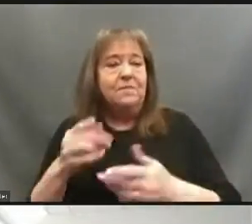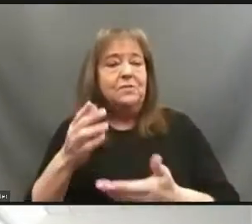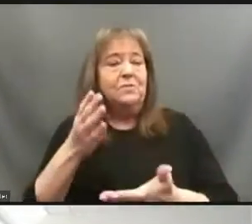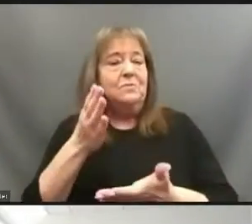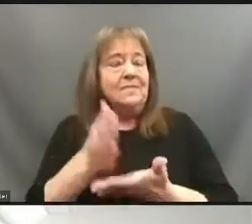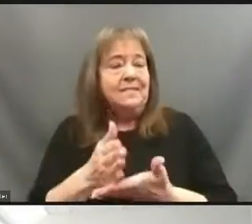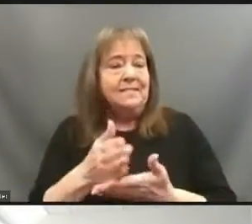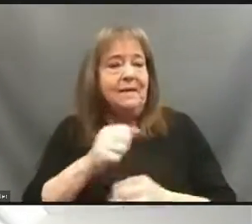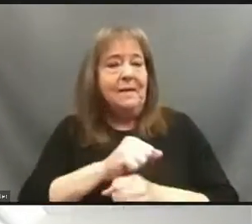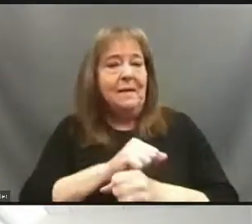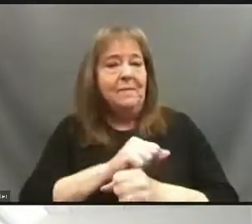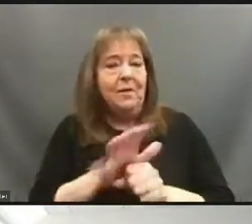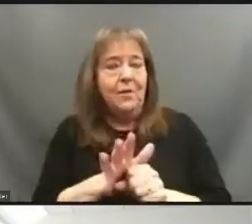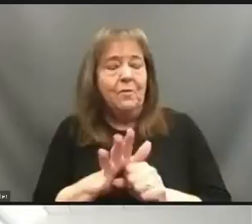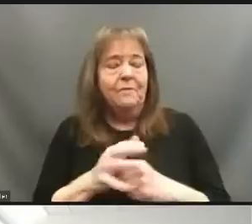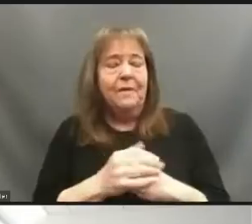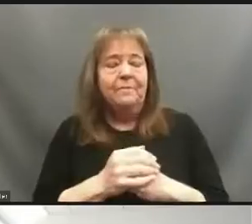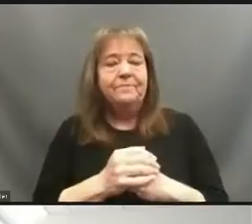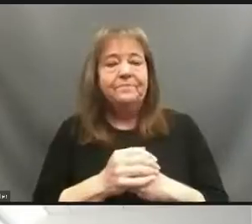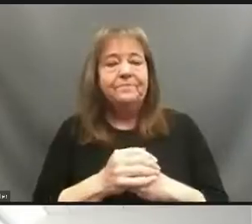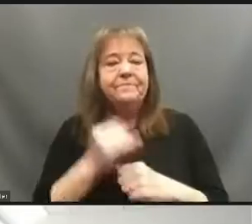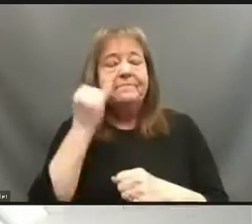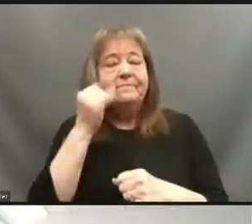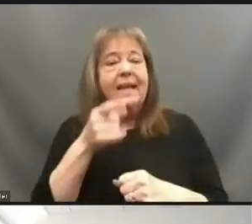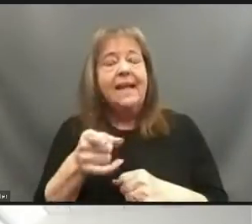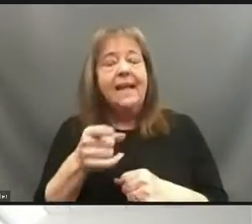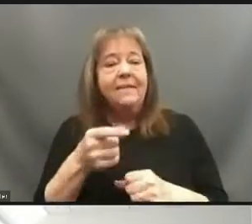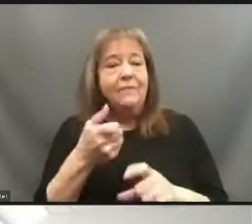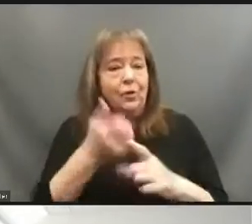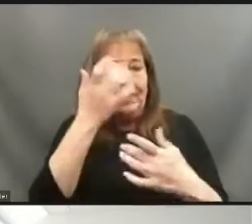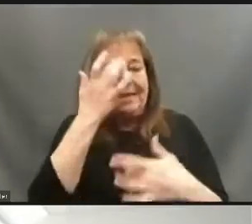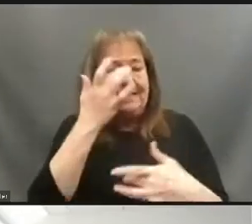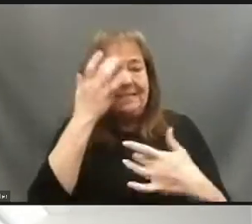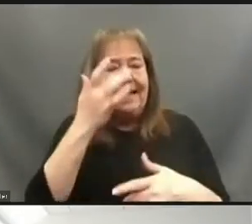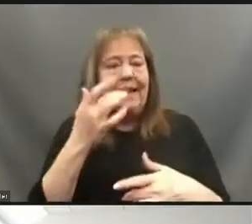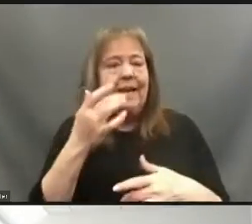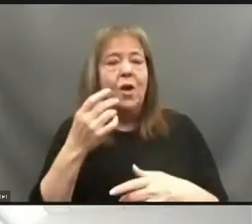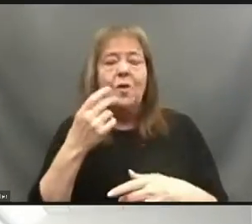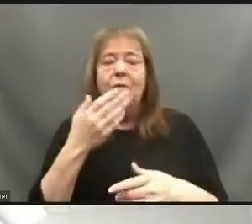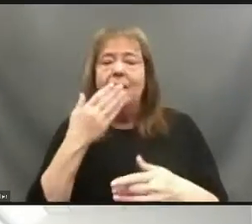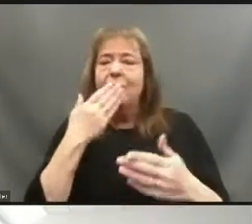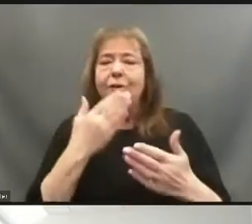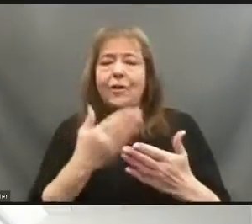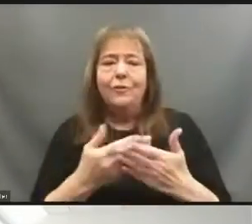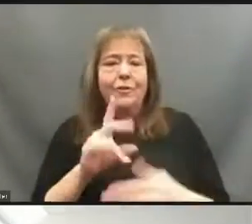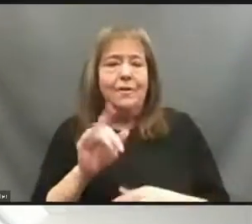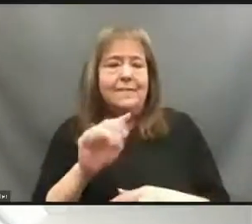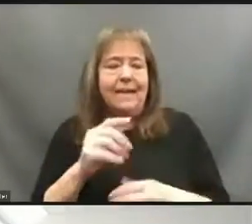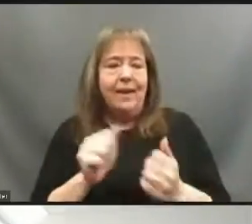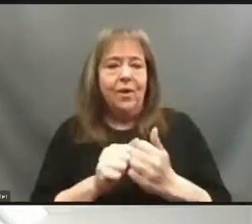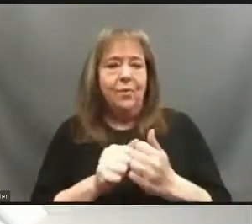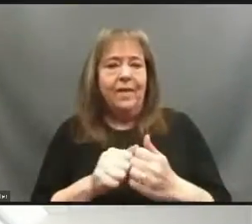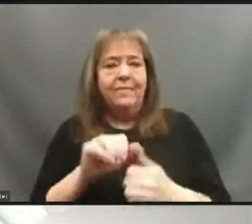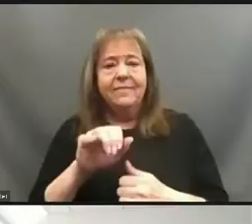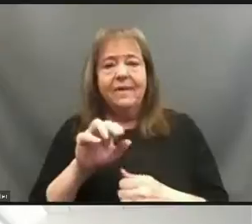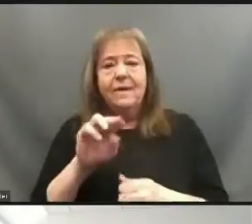COVID-19 if you are infected. Obviously, there's very good data with the monoclonal antibodies And we continue to encourage folks to